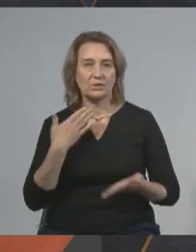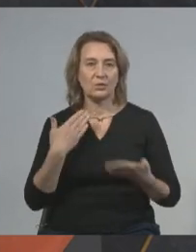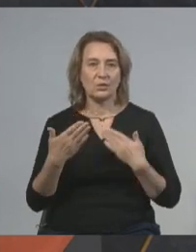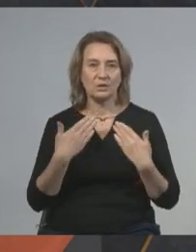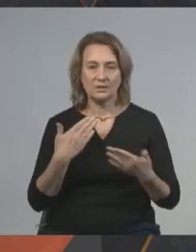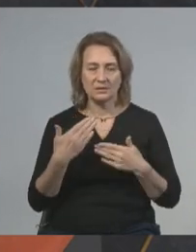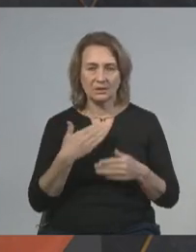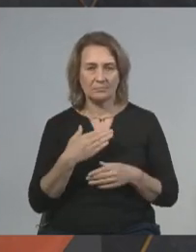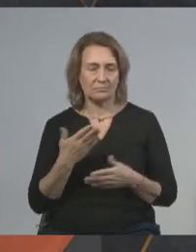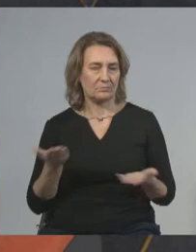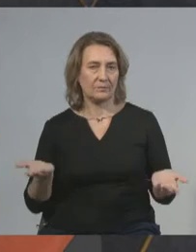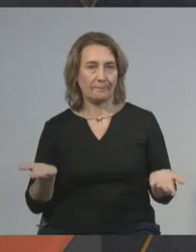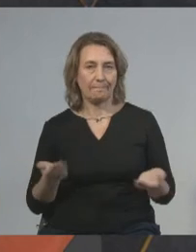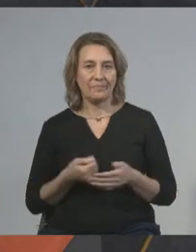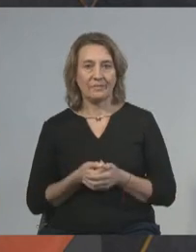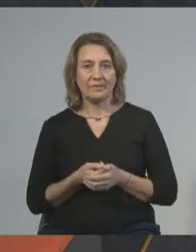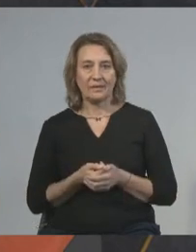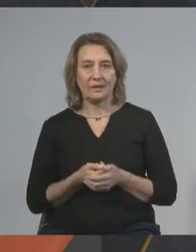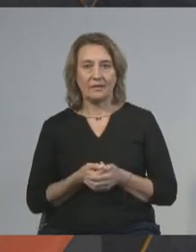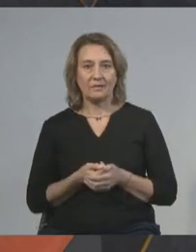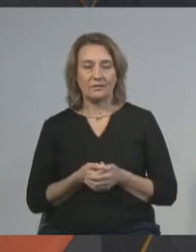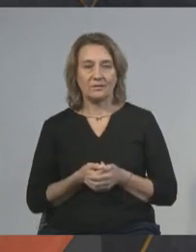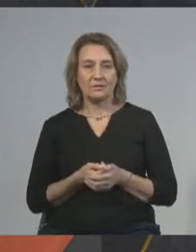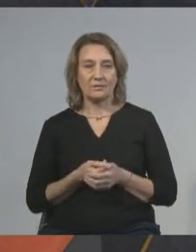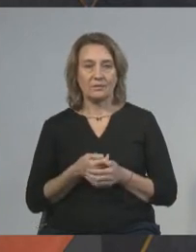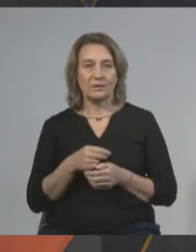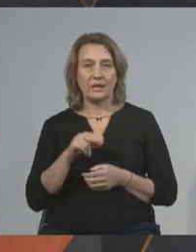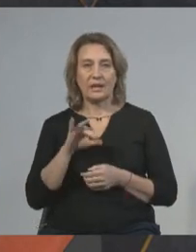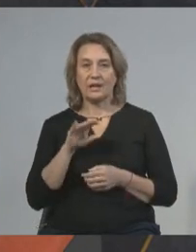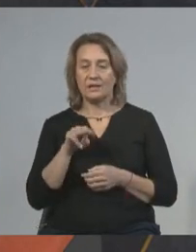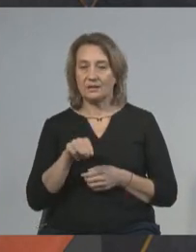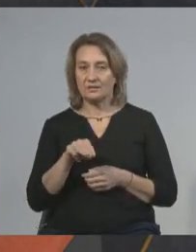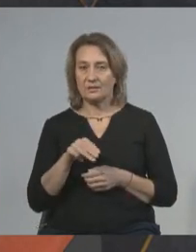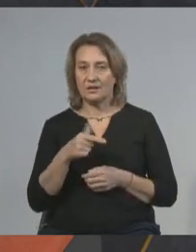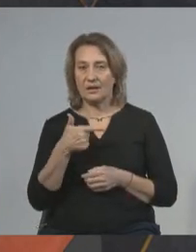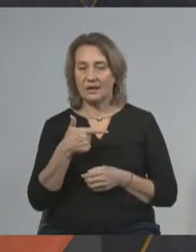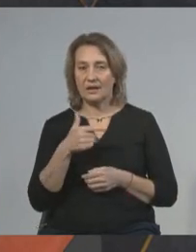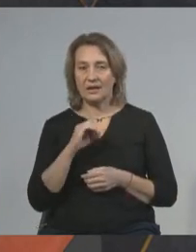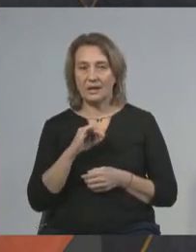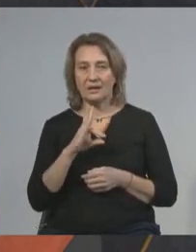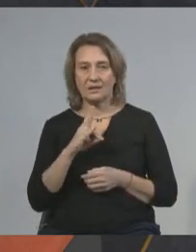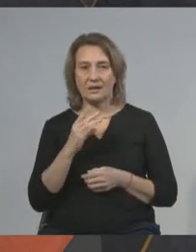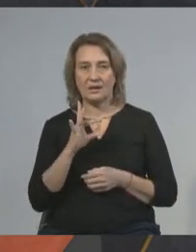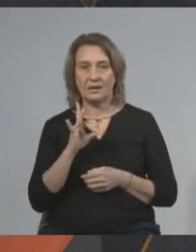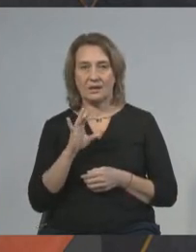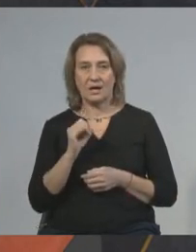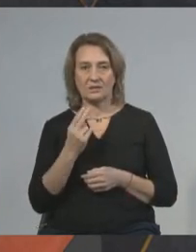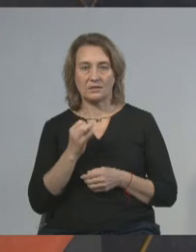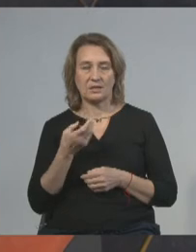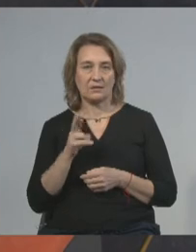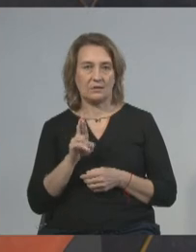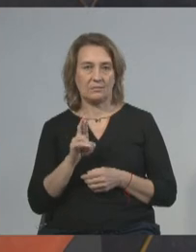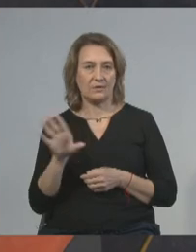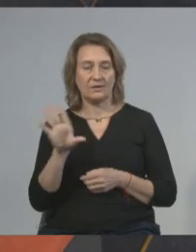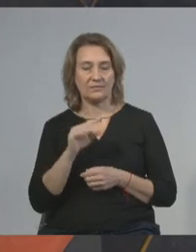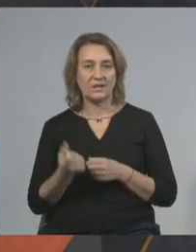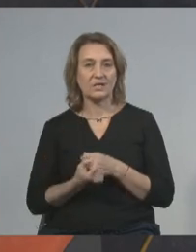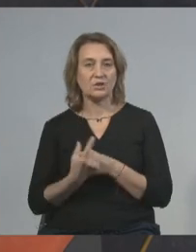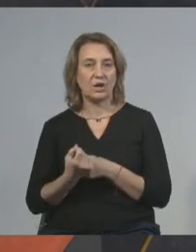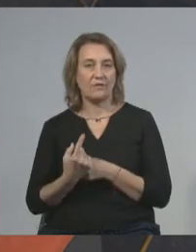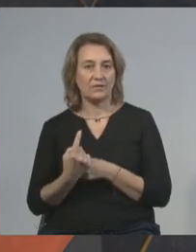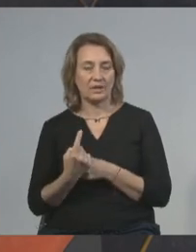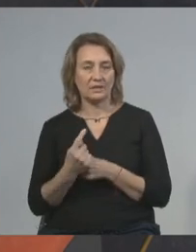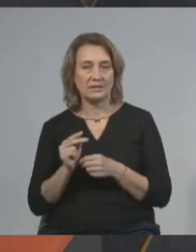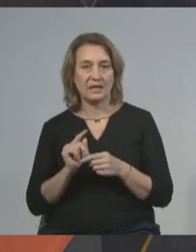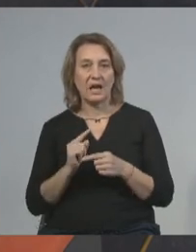or a value of the contact early generation maybe there was no even the